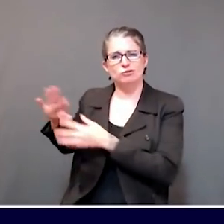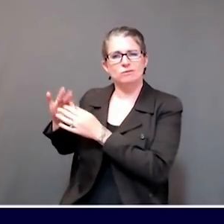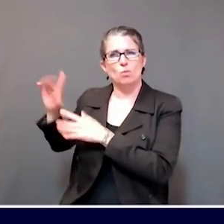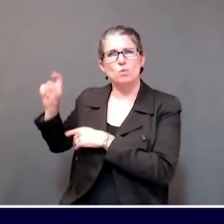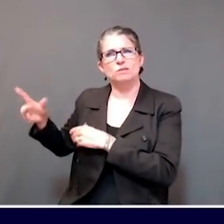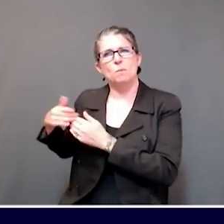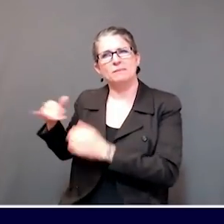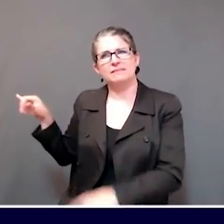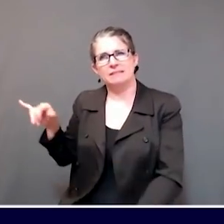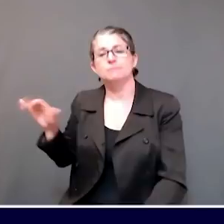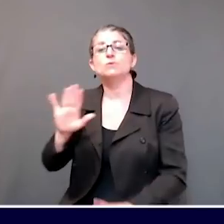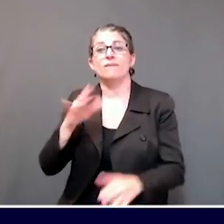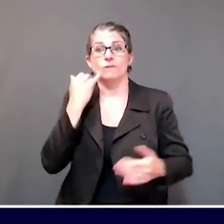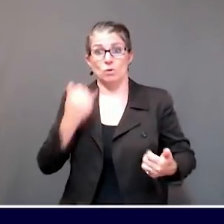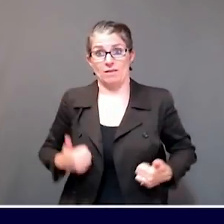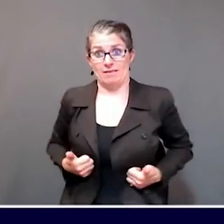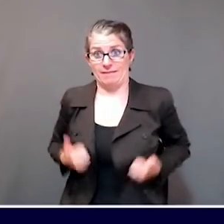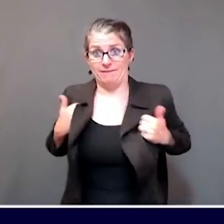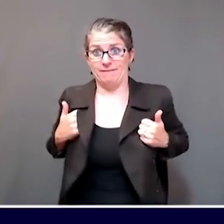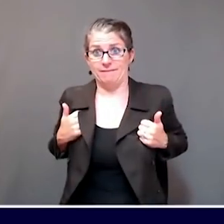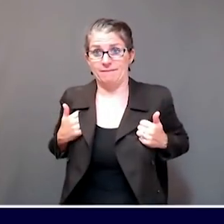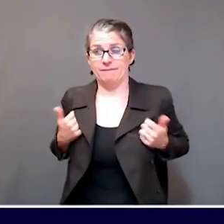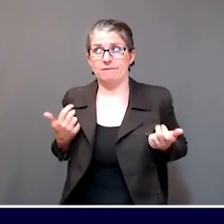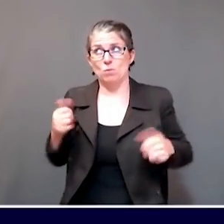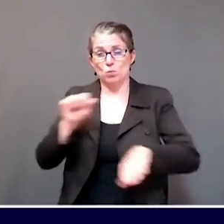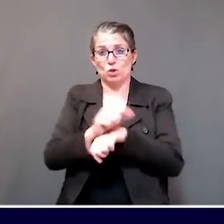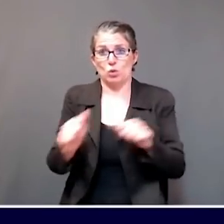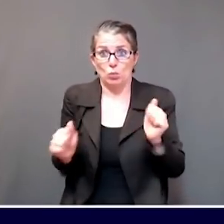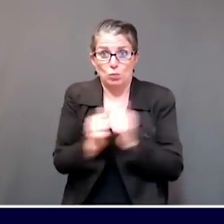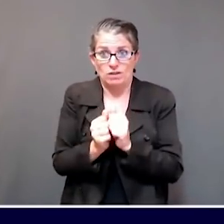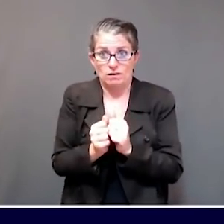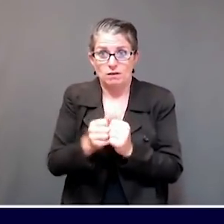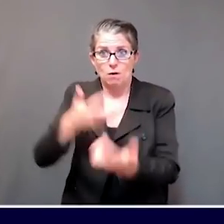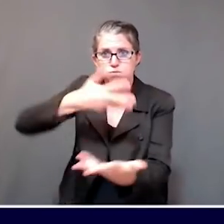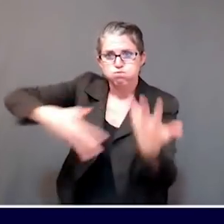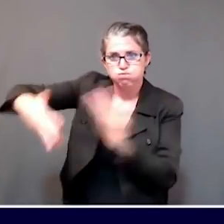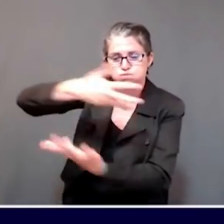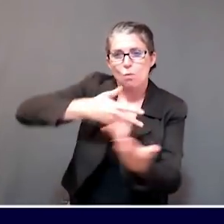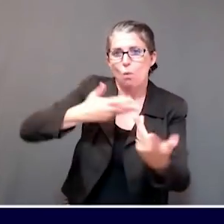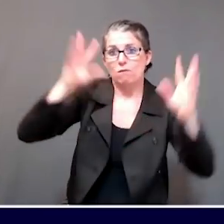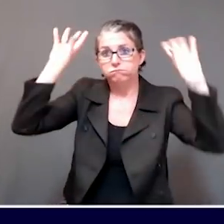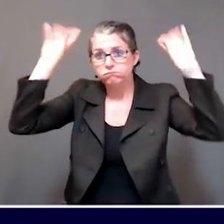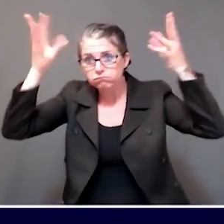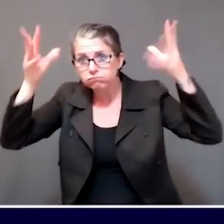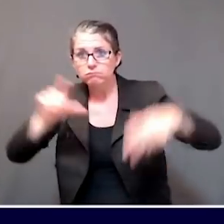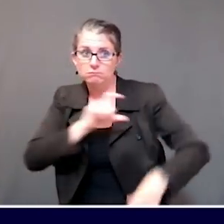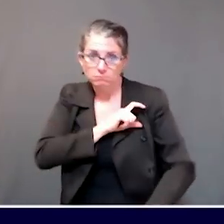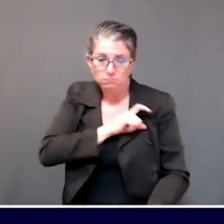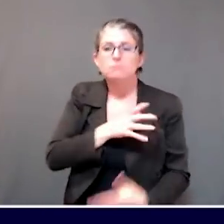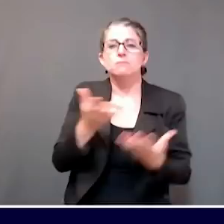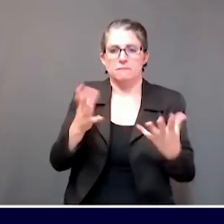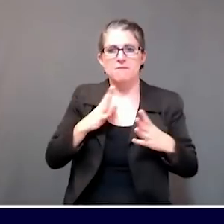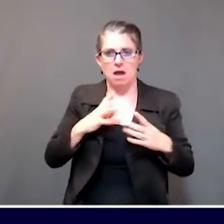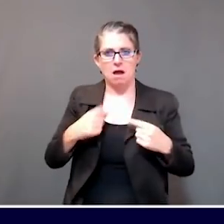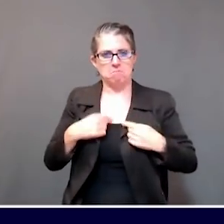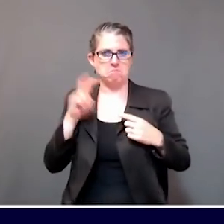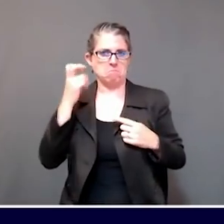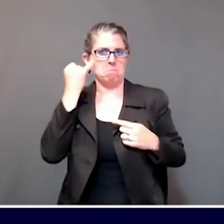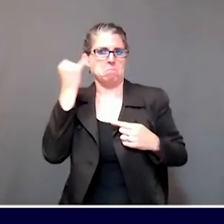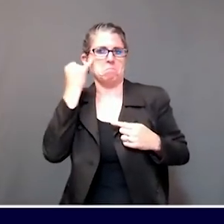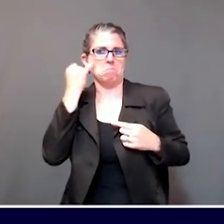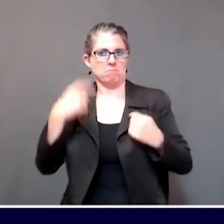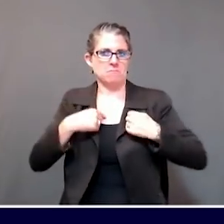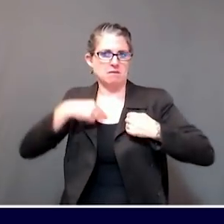responder or healthcare, whatever the case may be, how often should I be taking a test? Particularly if, you're asymptomatic you could